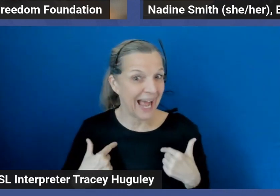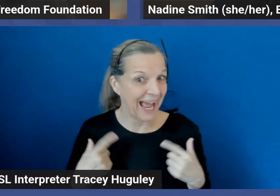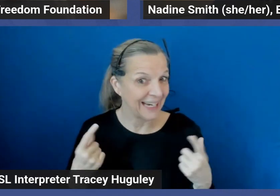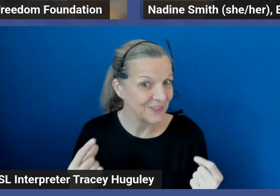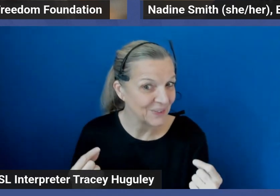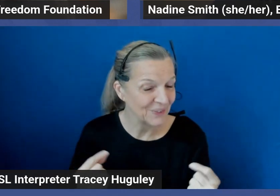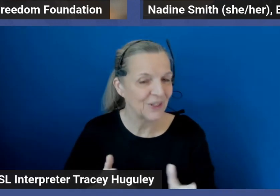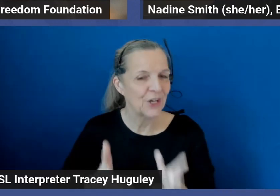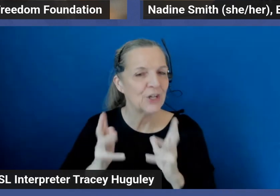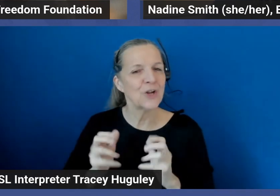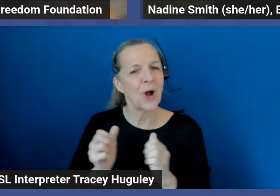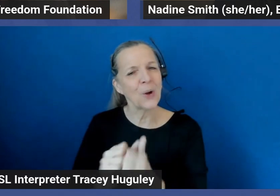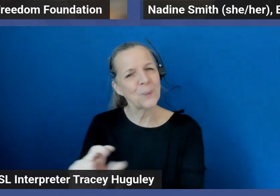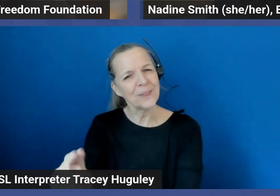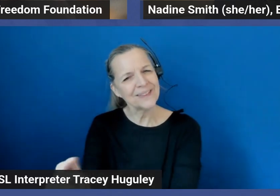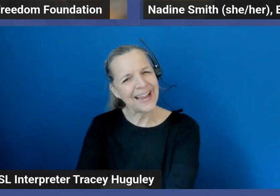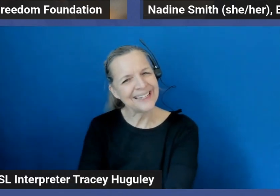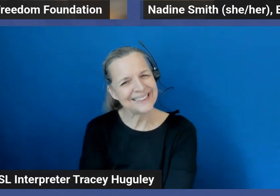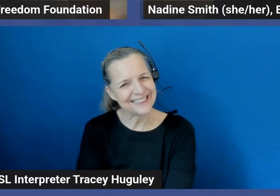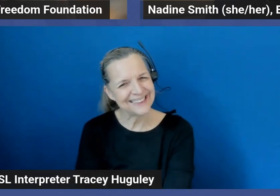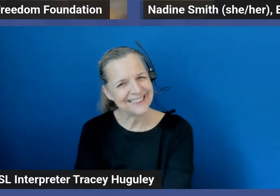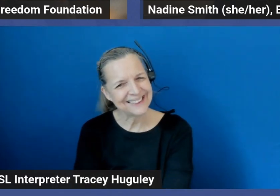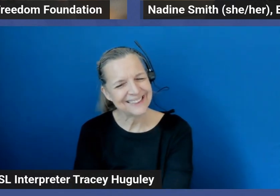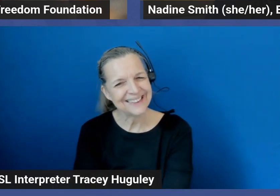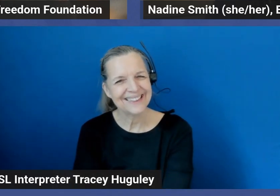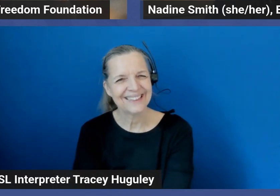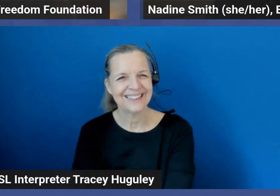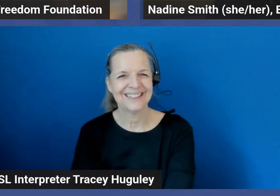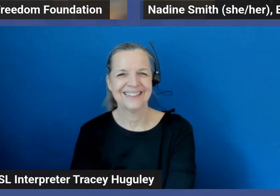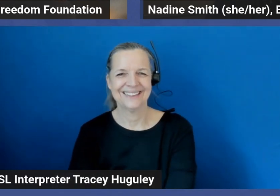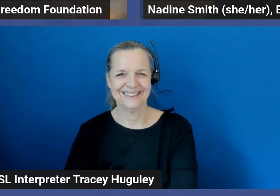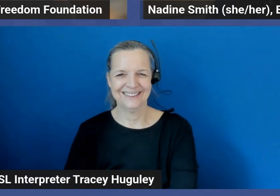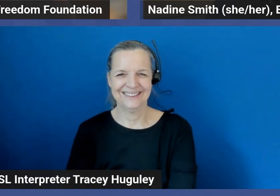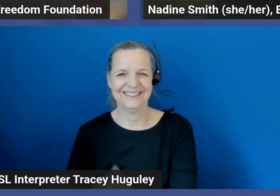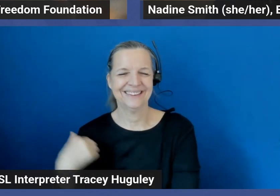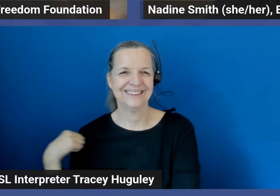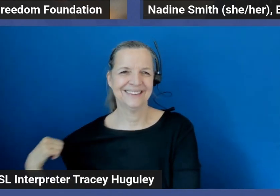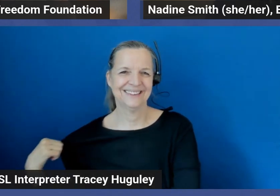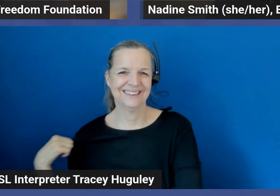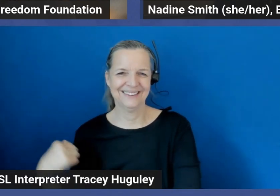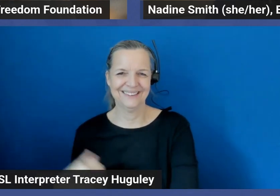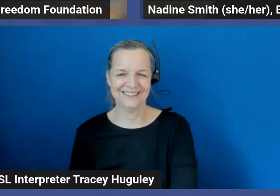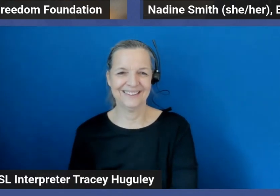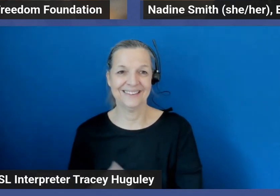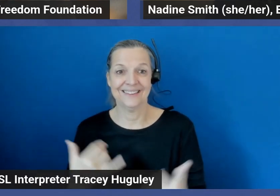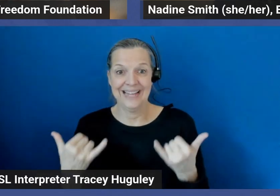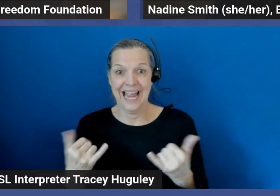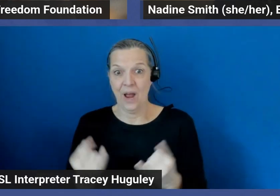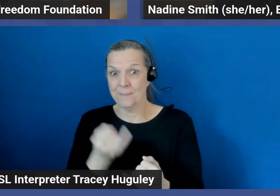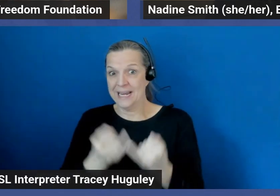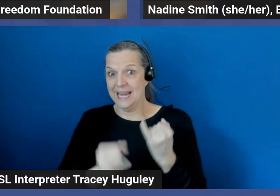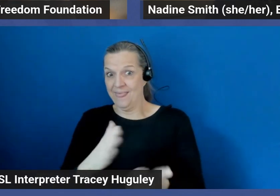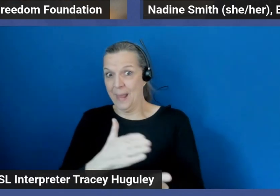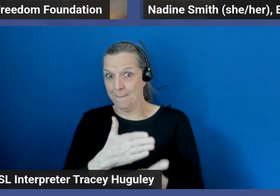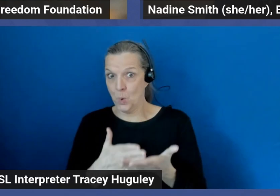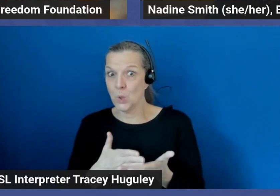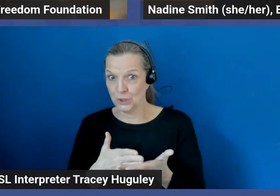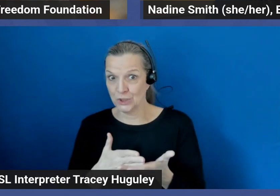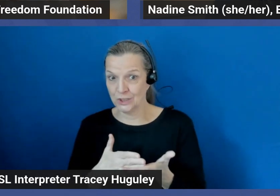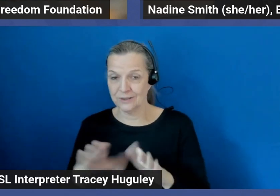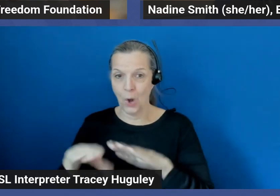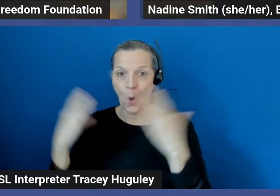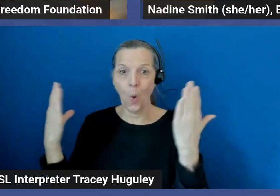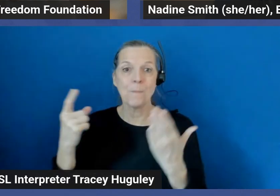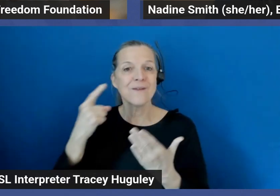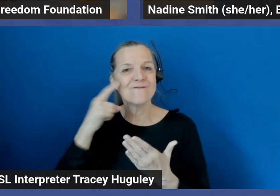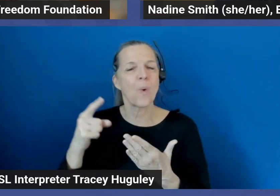is talk to Nadine. So I'm going to end this portion and open it